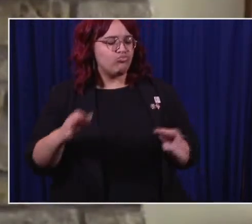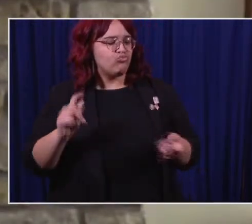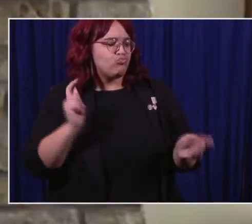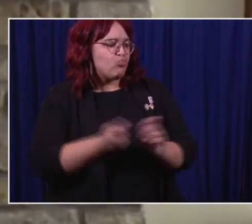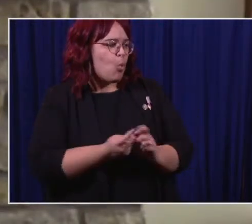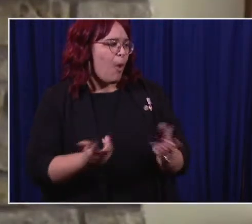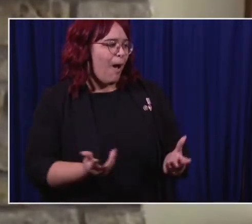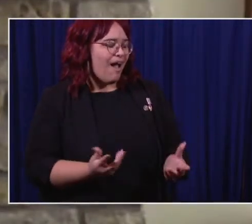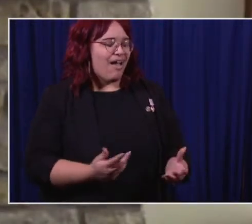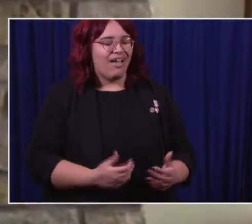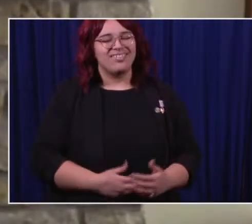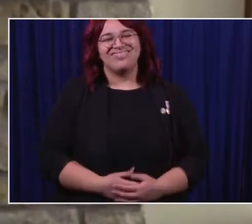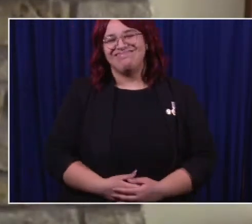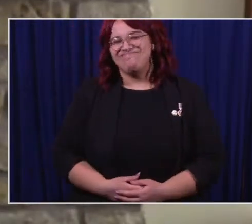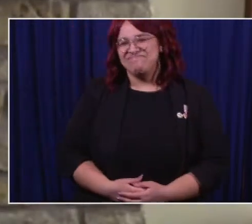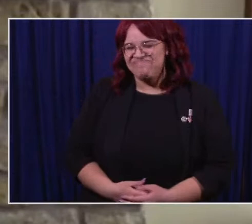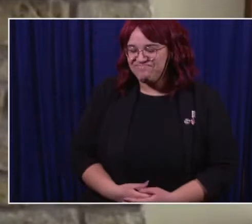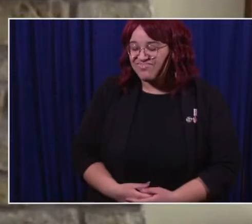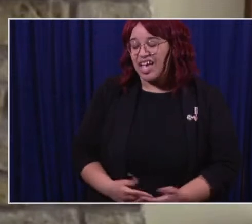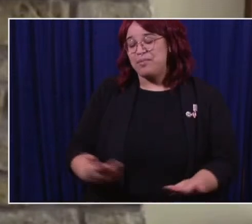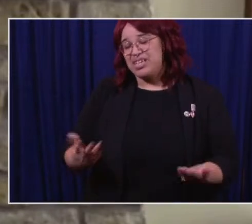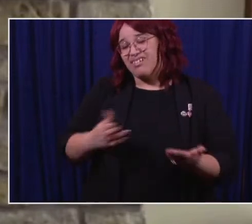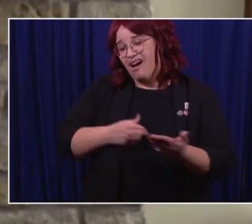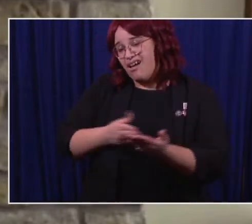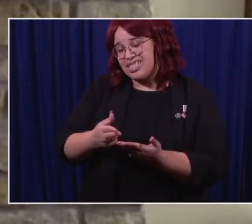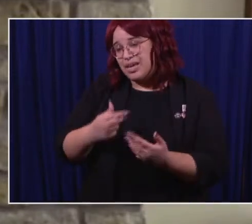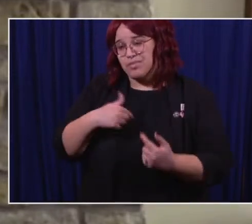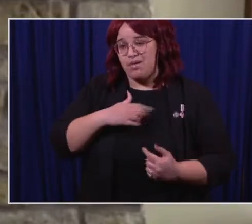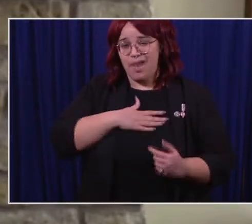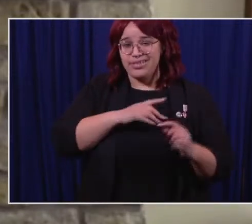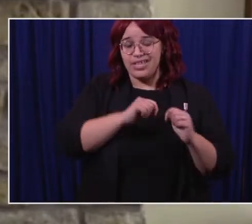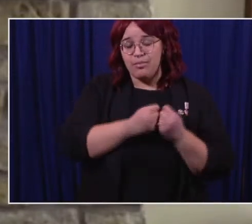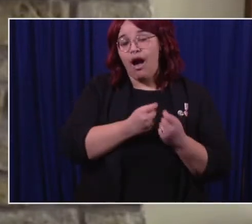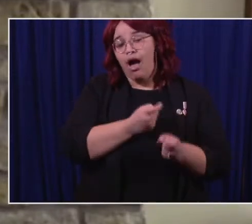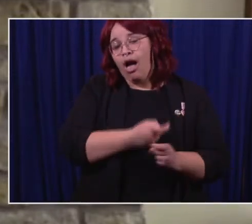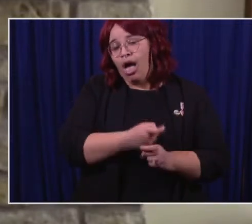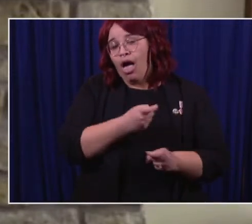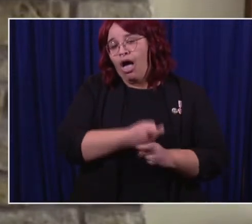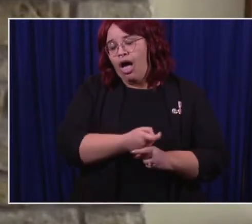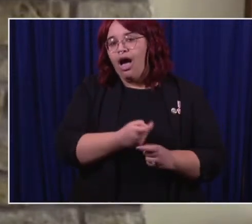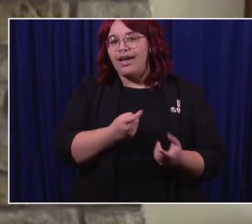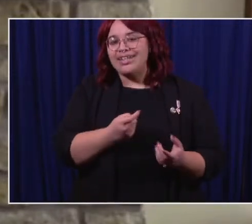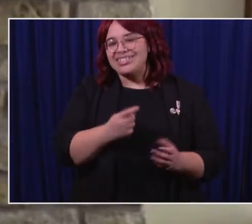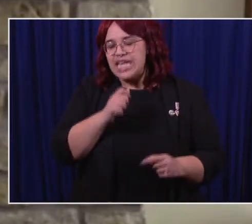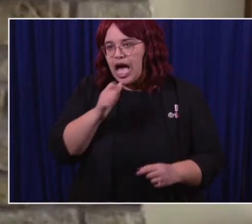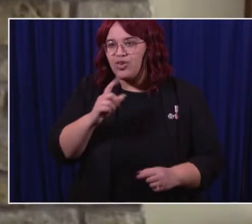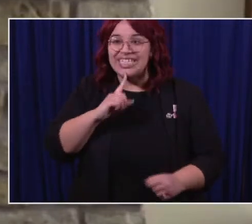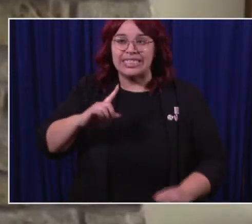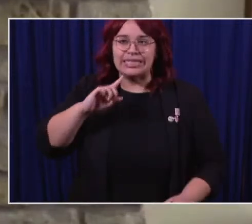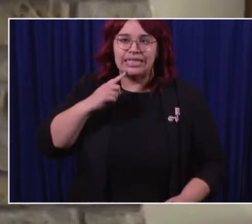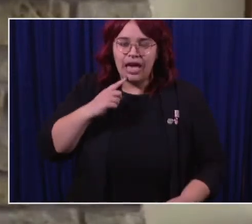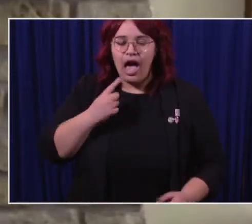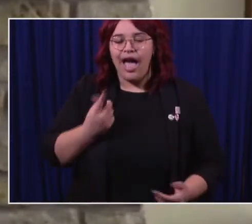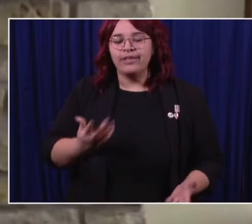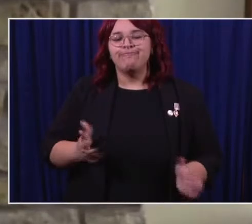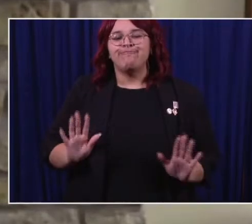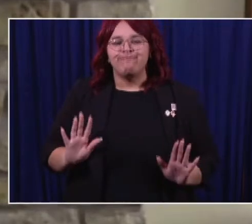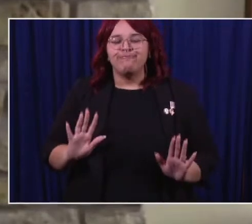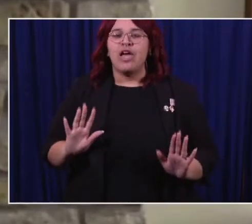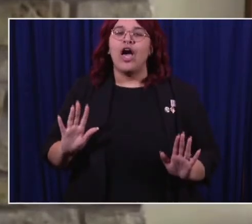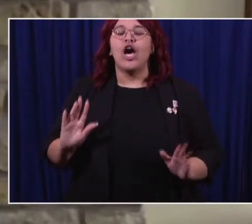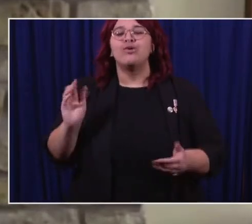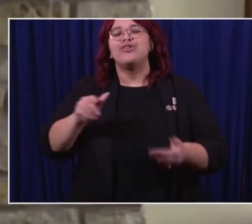I kind of joke with people, my team, and it's really not a joke, but I said, look, in the next pandemic, we'll do this differently or we'll do